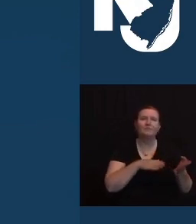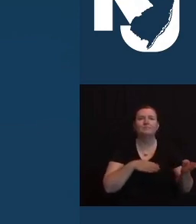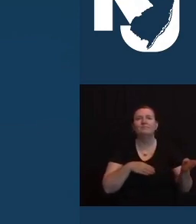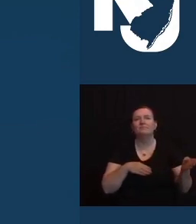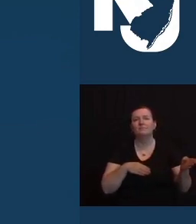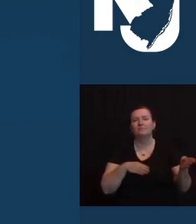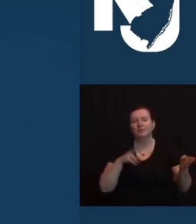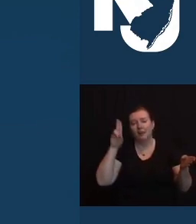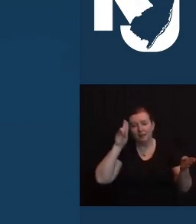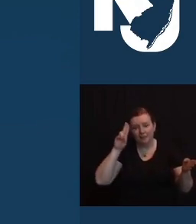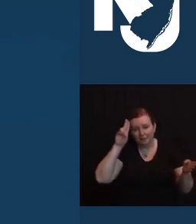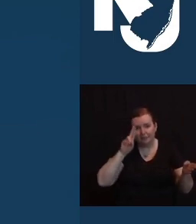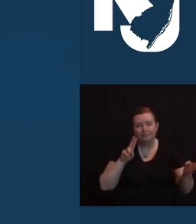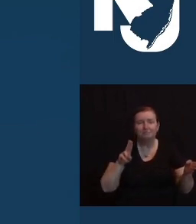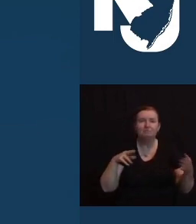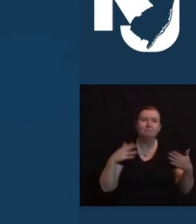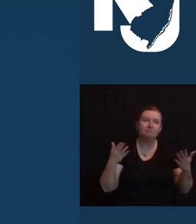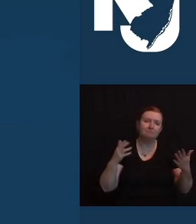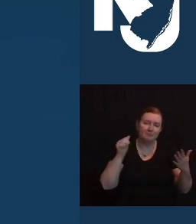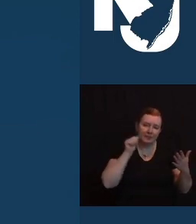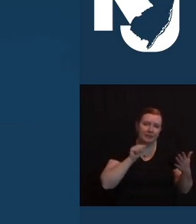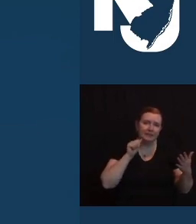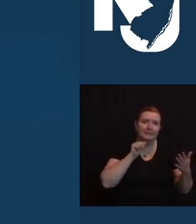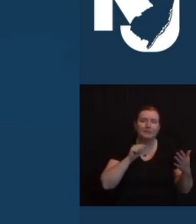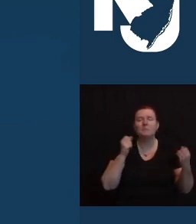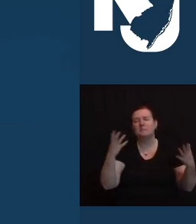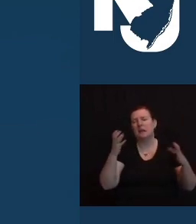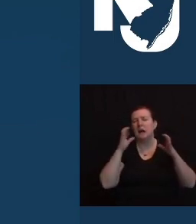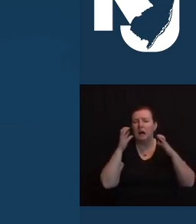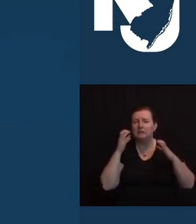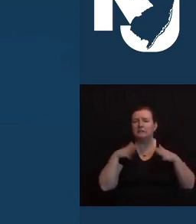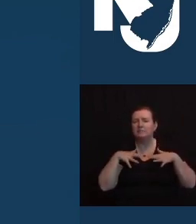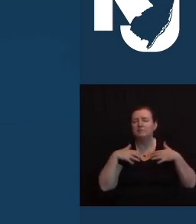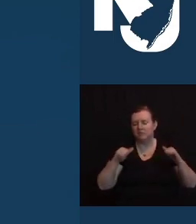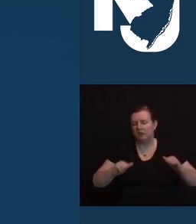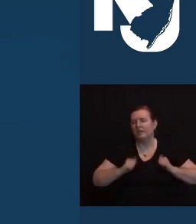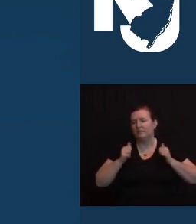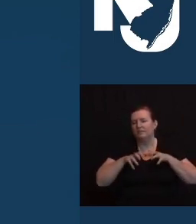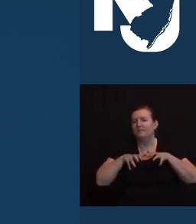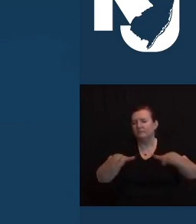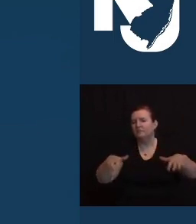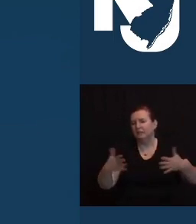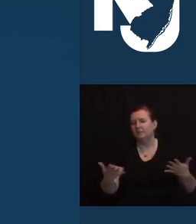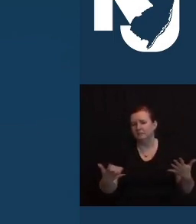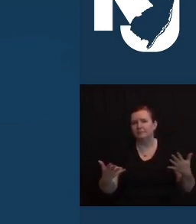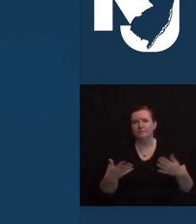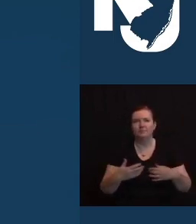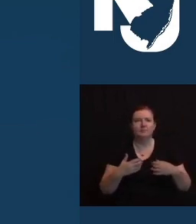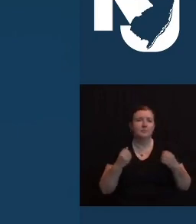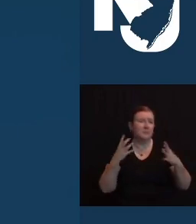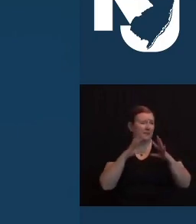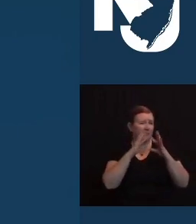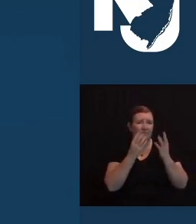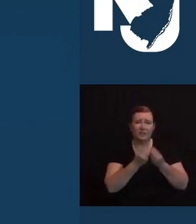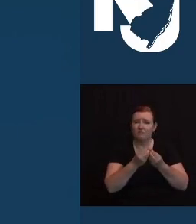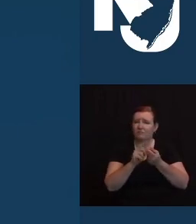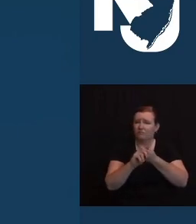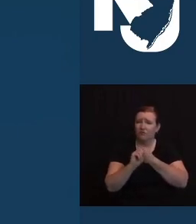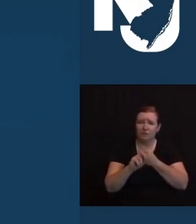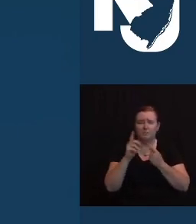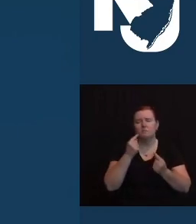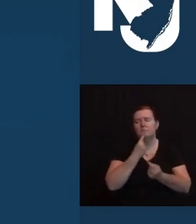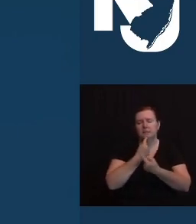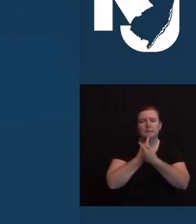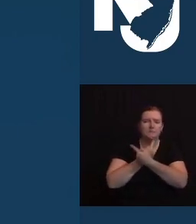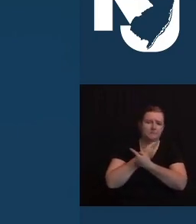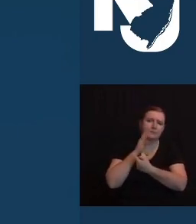many cousins. And of course, he leaves behind a wide circle of friends who will miss his presence and his sense of humor.